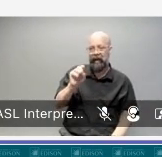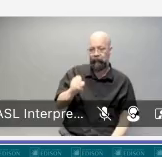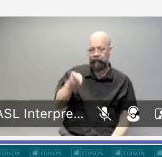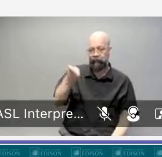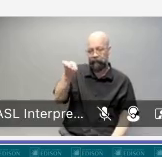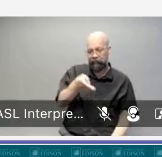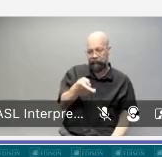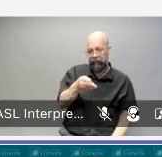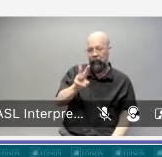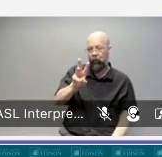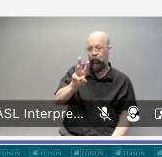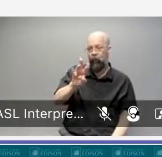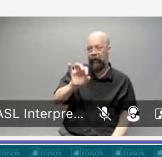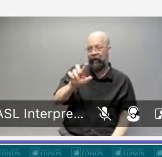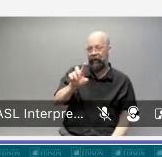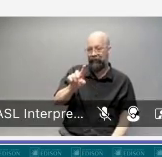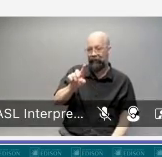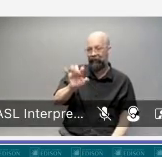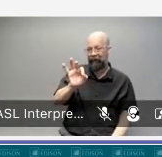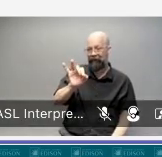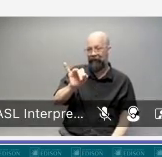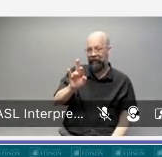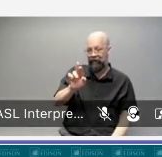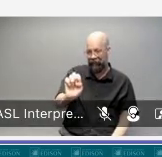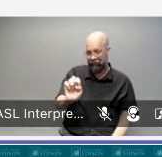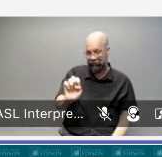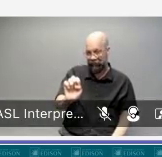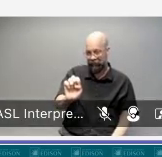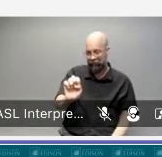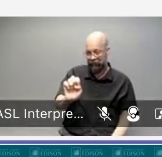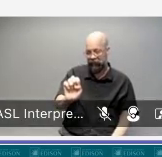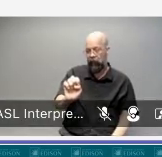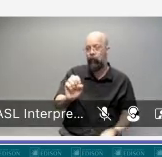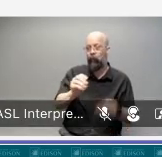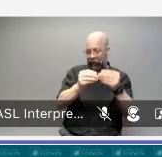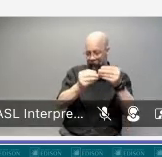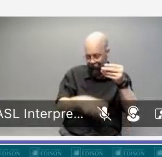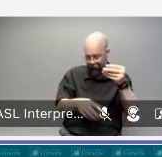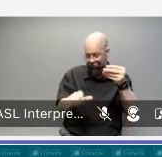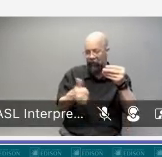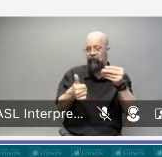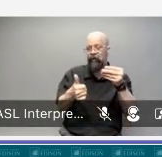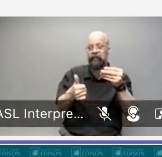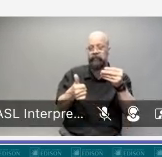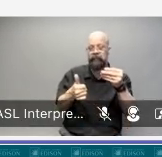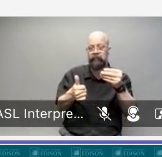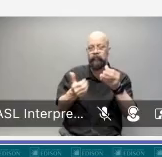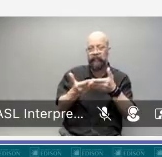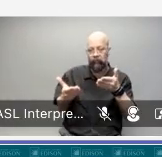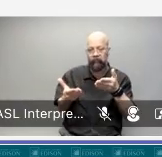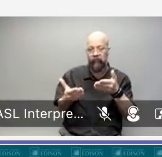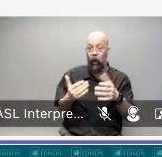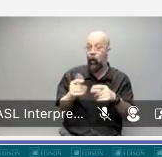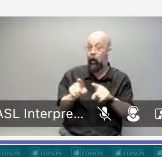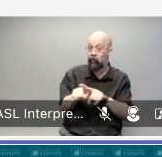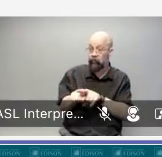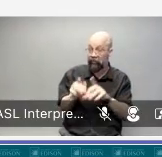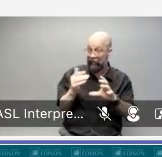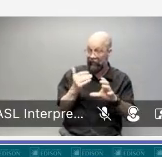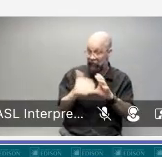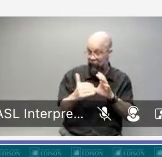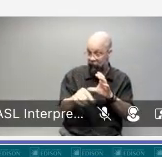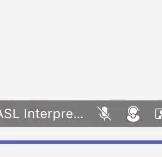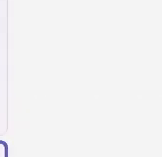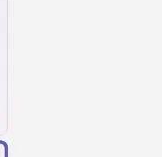sce.com/wildfire, as well as other information and resources. On the screen, you can see that there's a contact email. If you have more